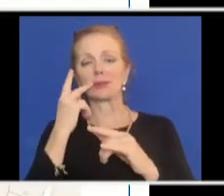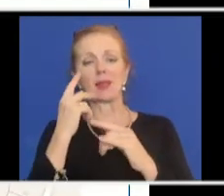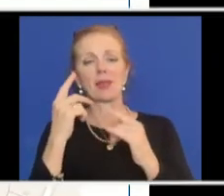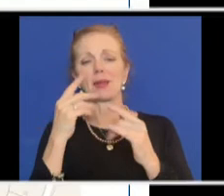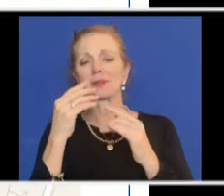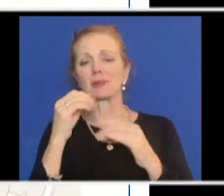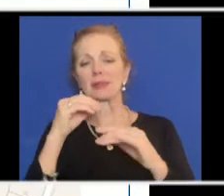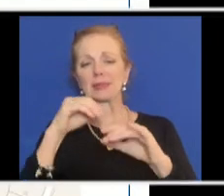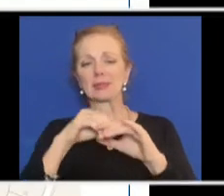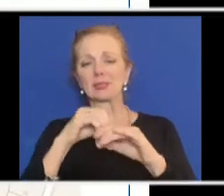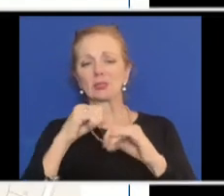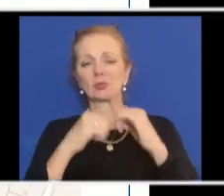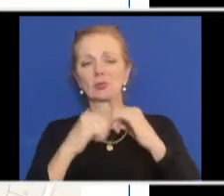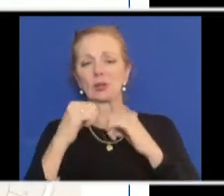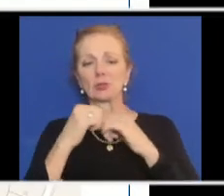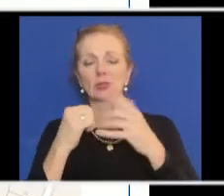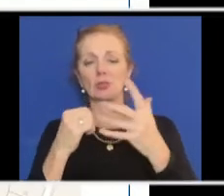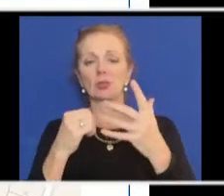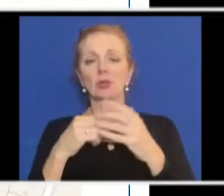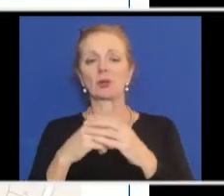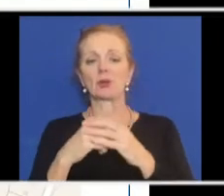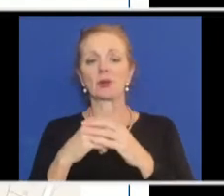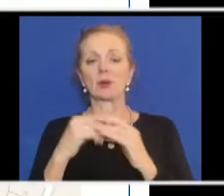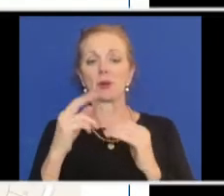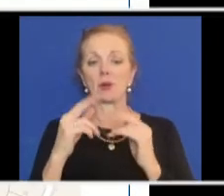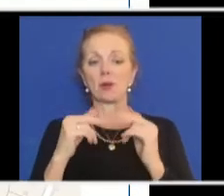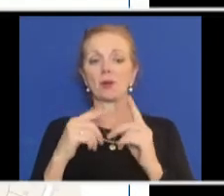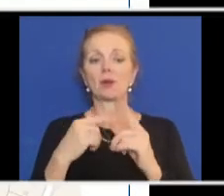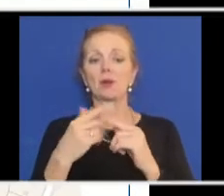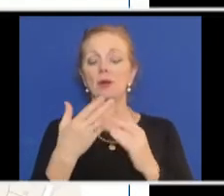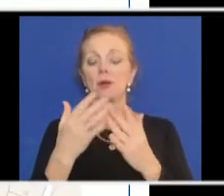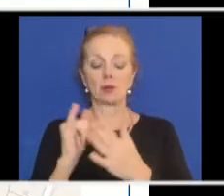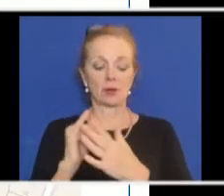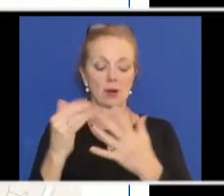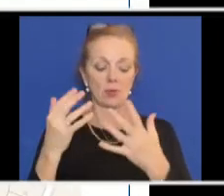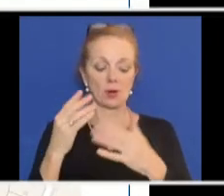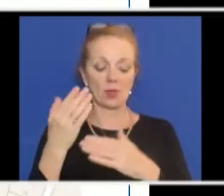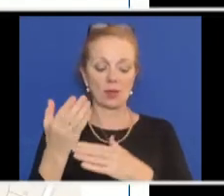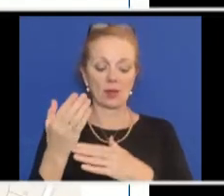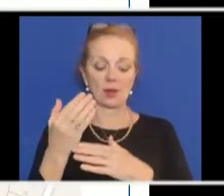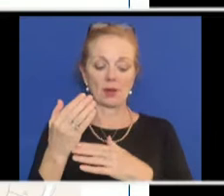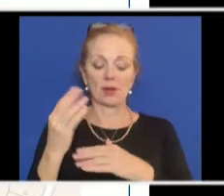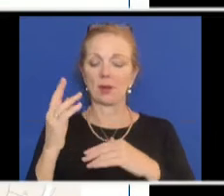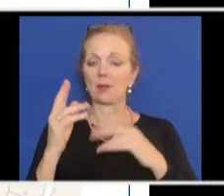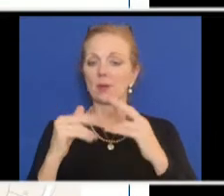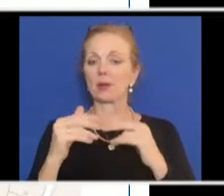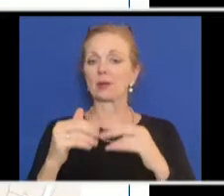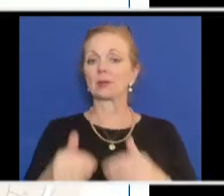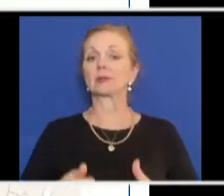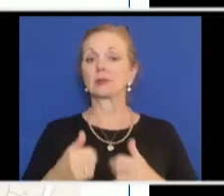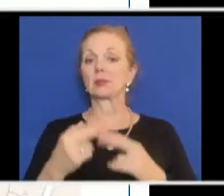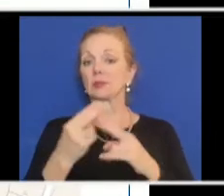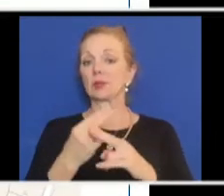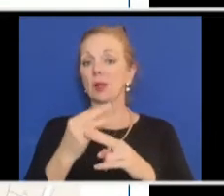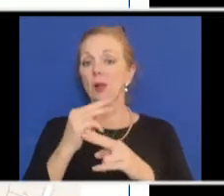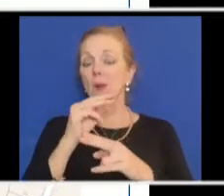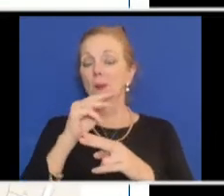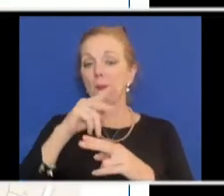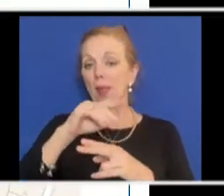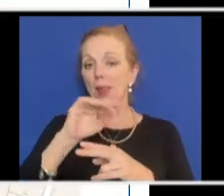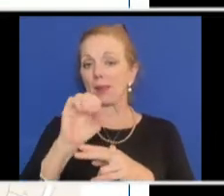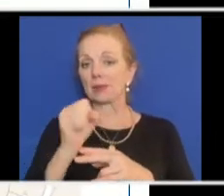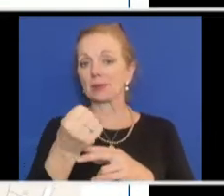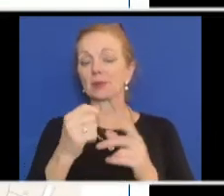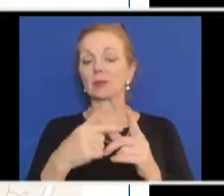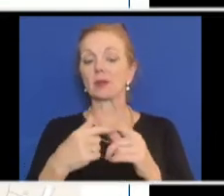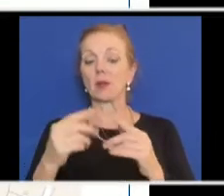infrastructure building on some of the things that are already there we're building on existing multi-use paths we're building and connecting to